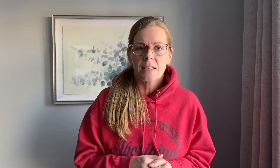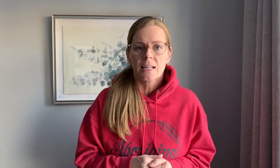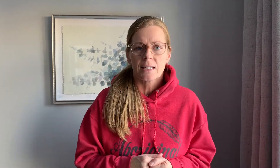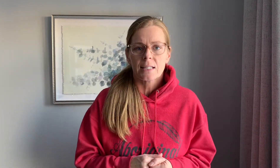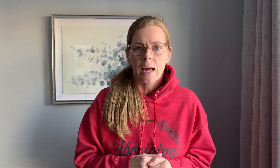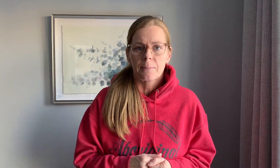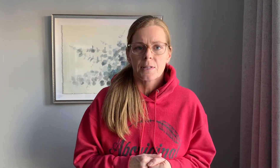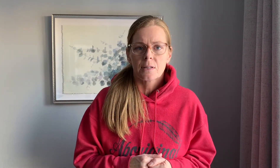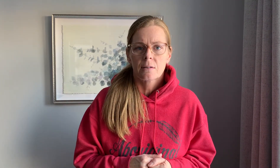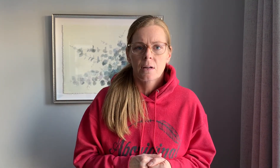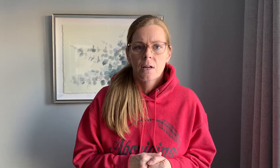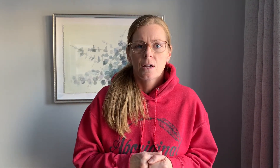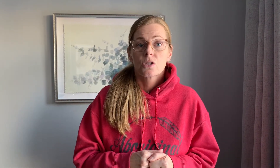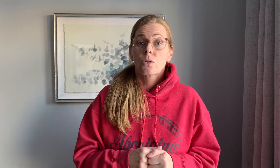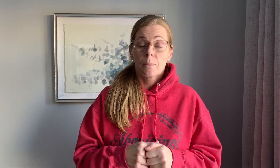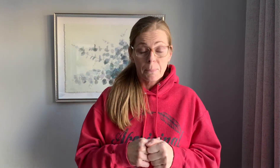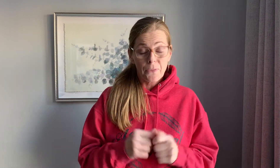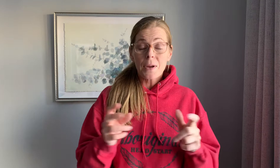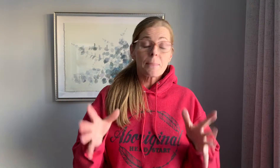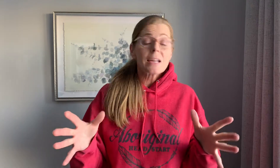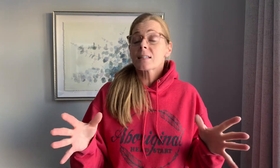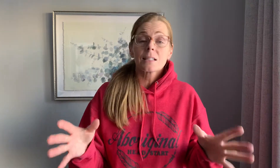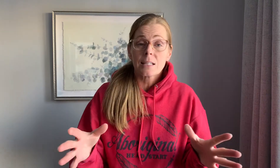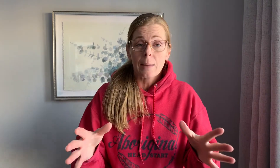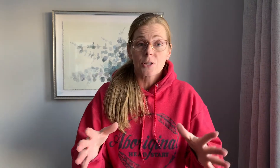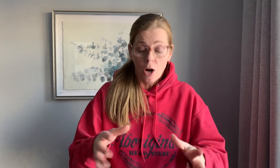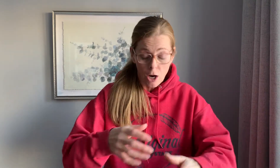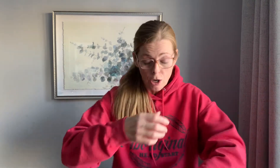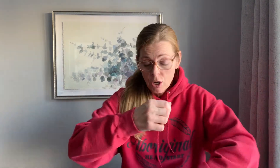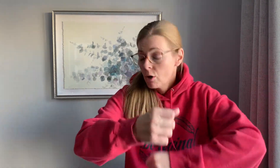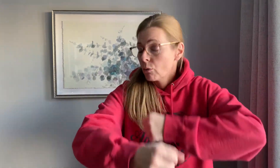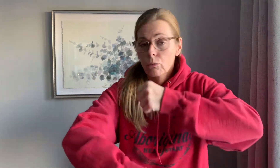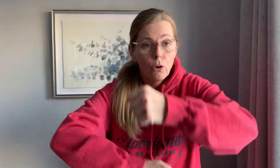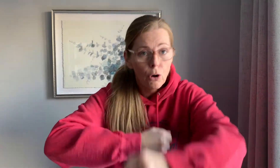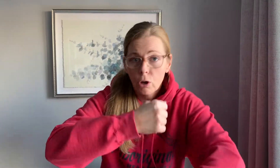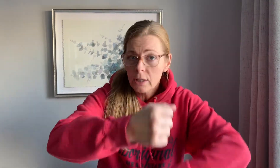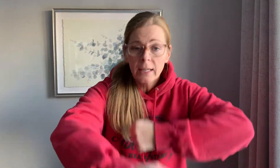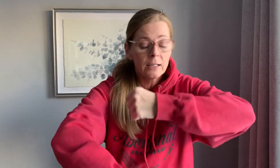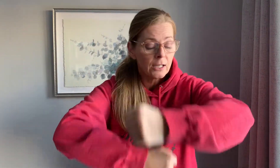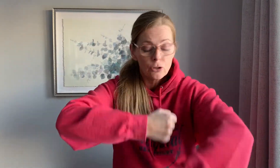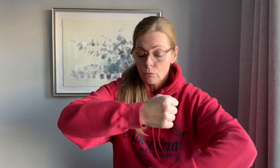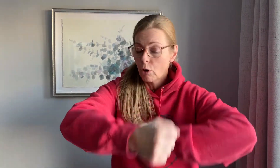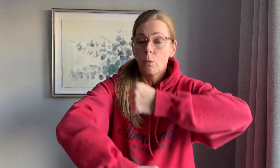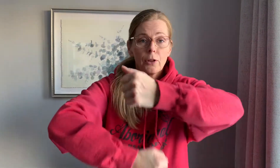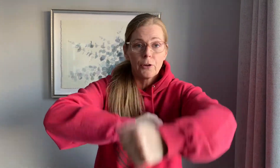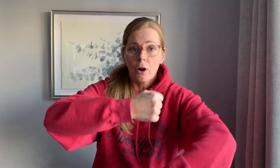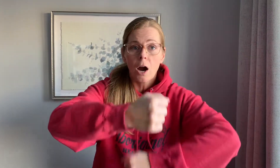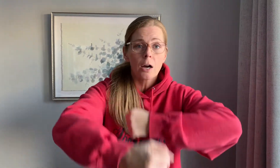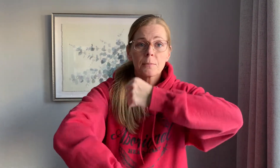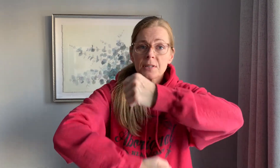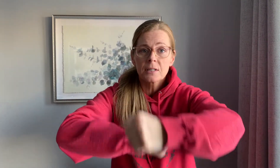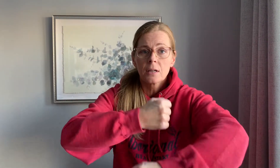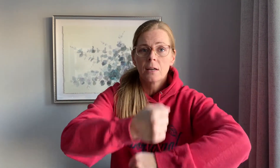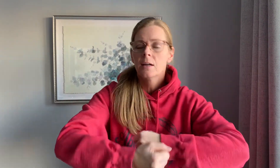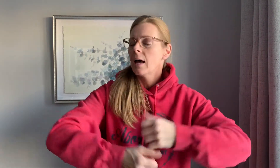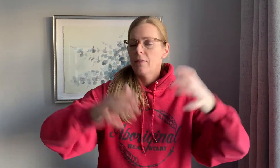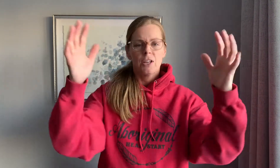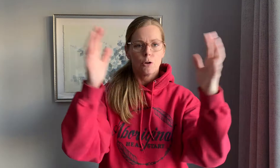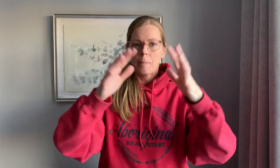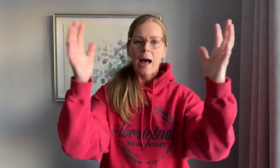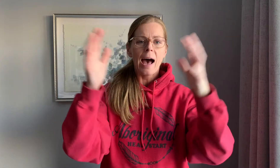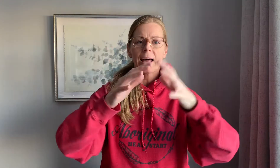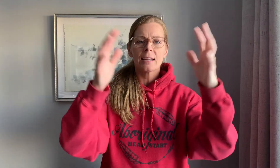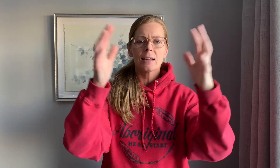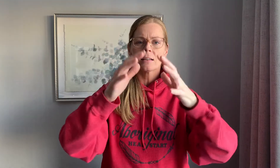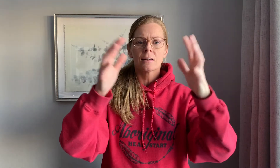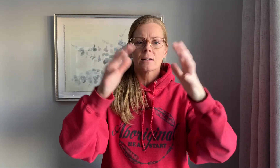three basic steps. So the three basic steps are rolling, and you roll with your arms, and then